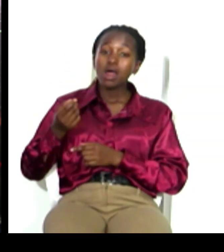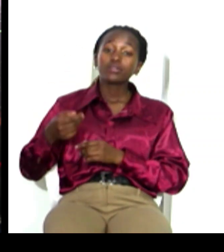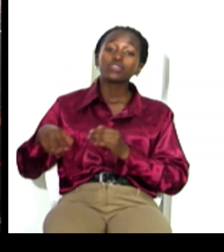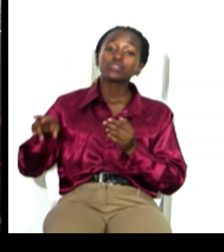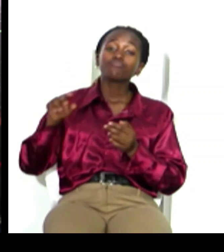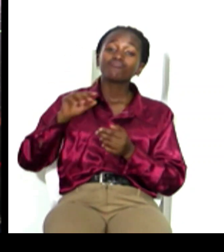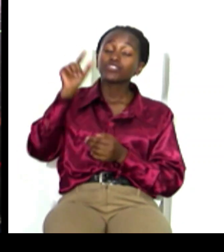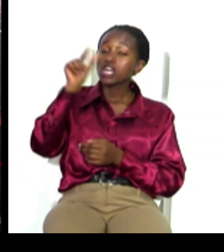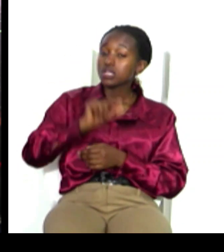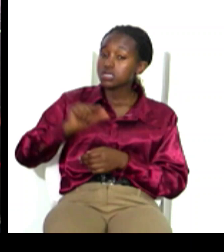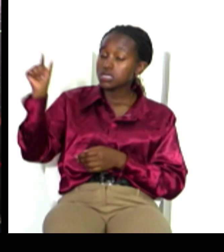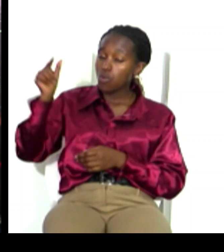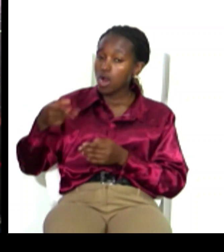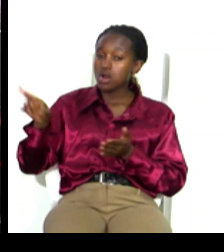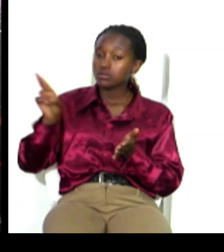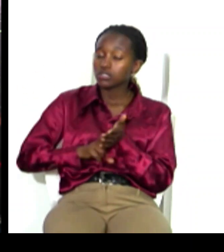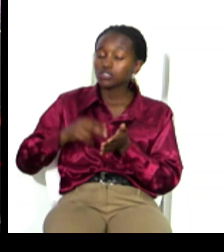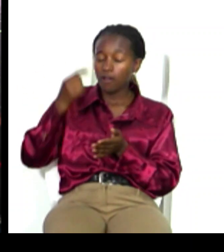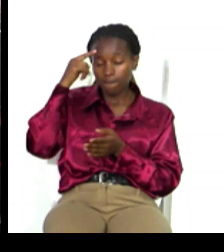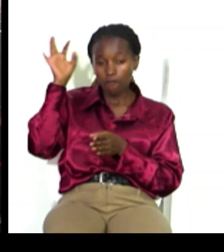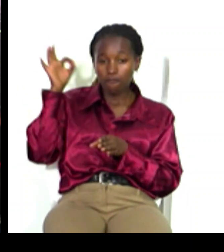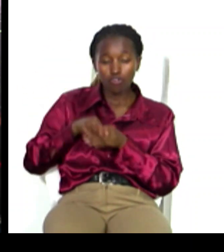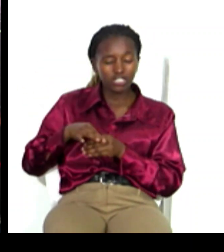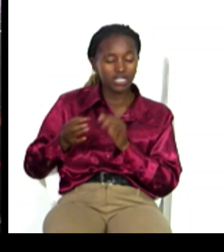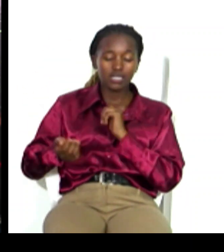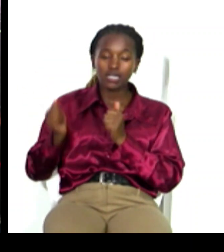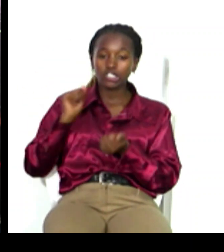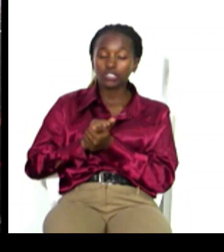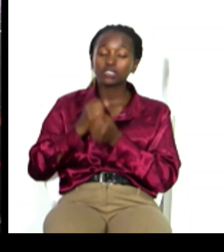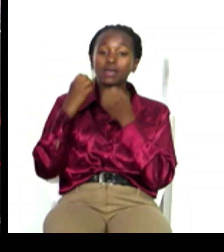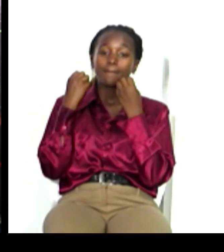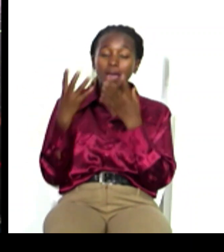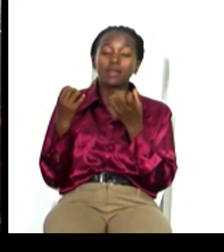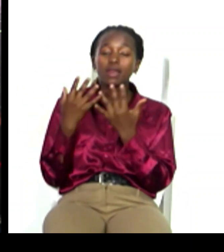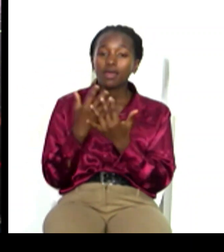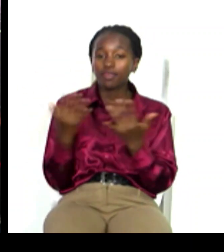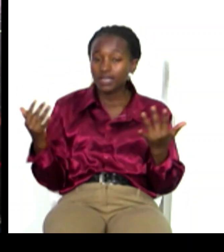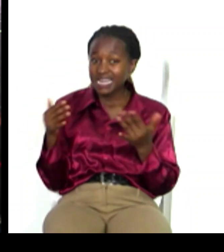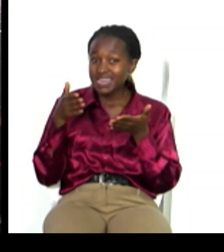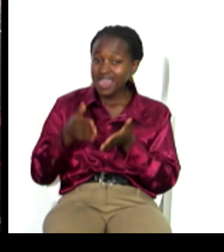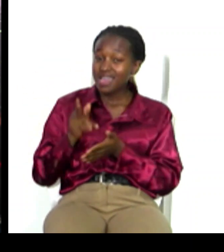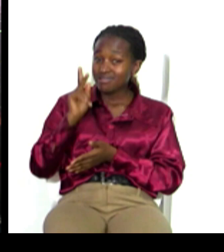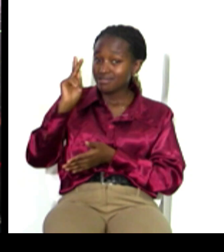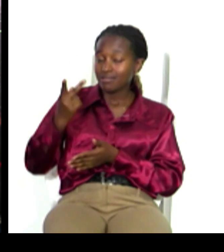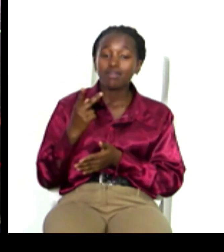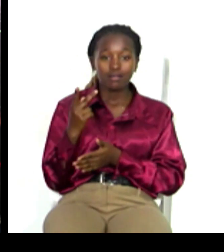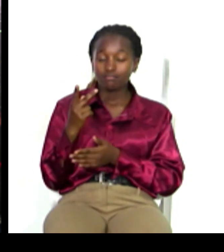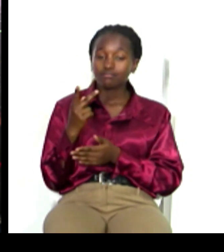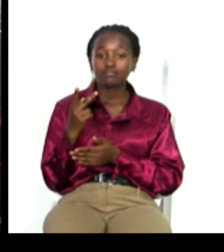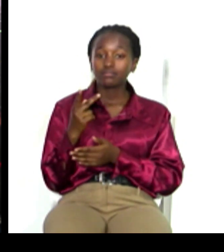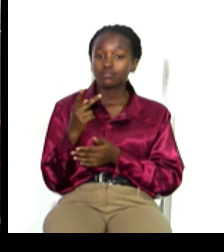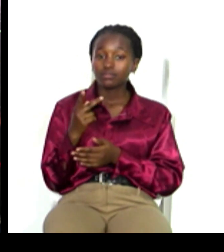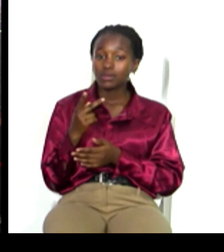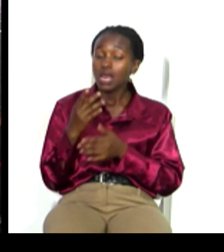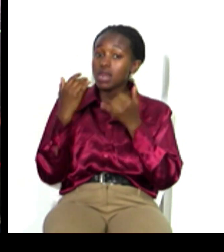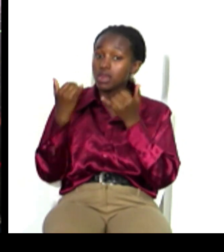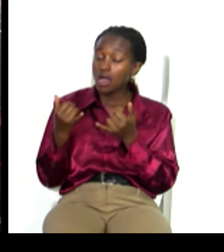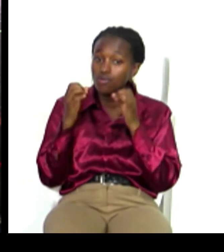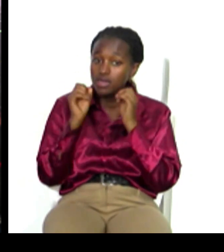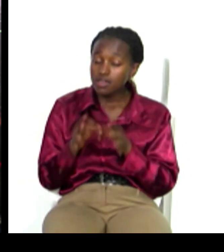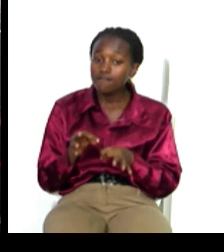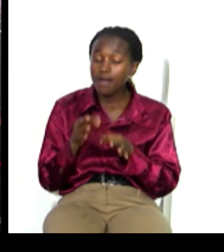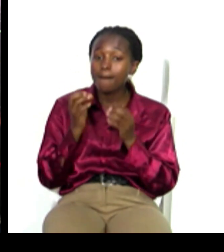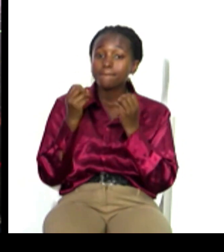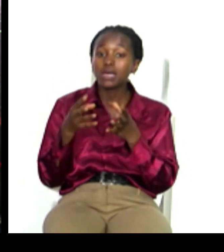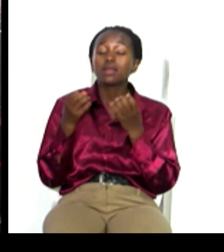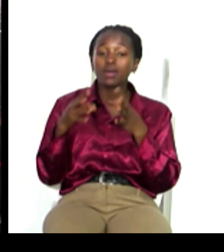to change everything in this political scene in Kenya, not only Nairobi, in Kenya. The time that Gen Z wote